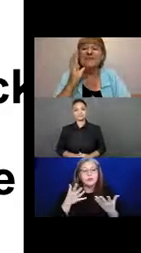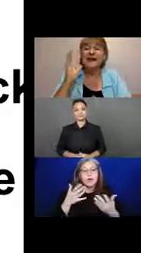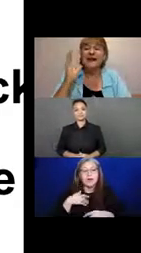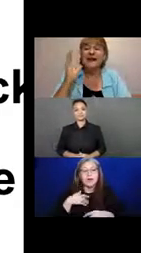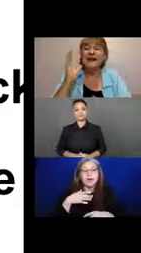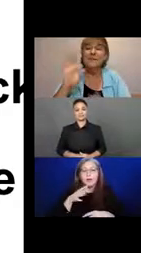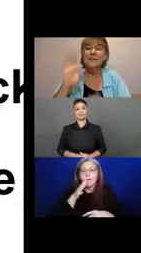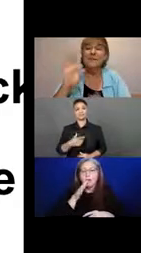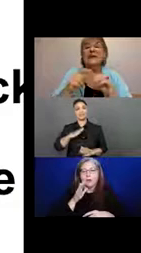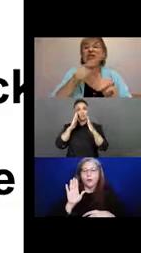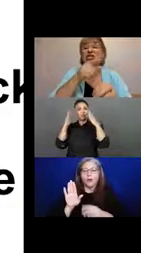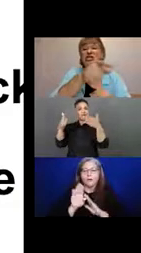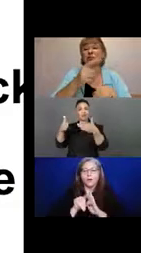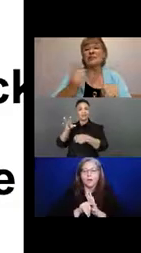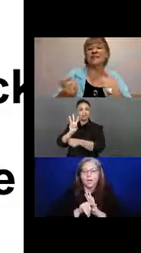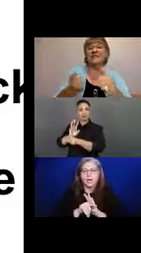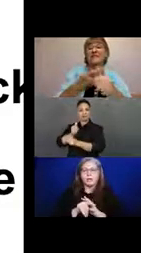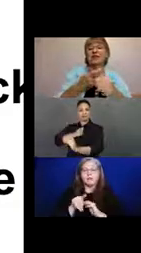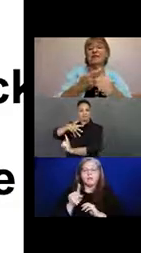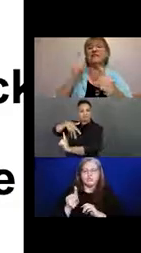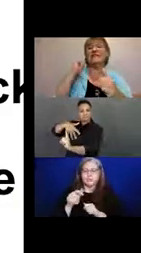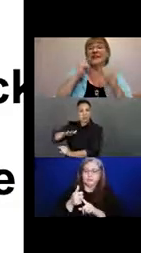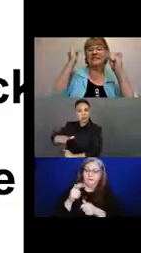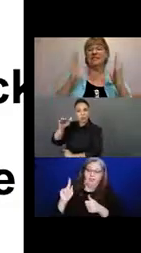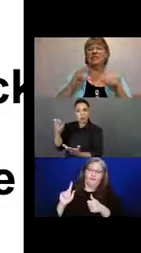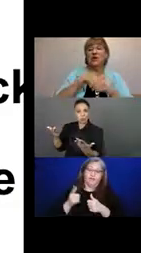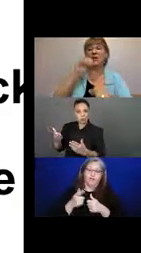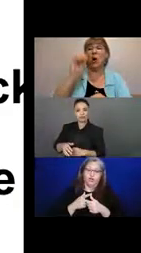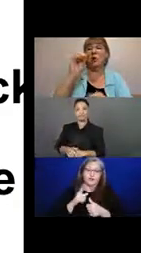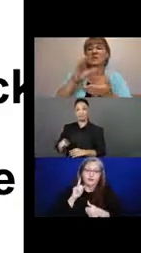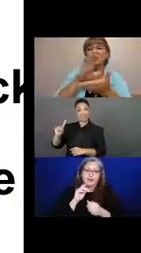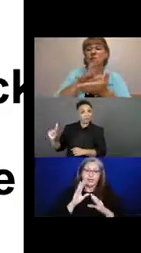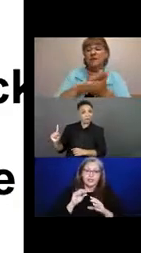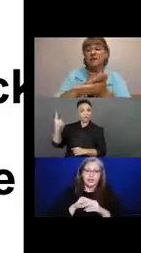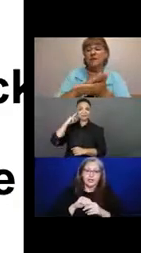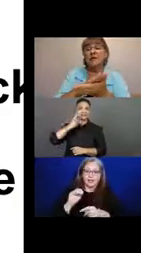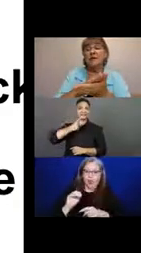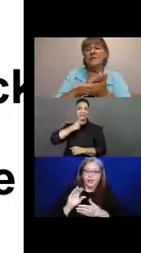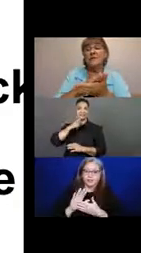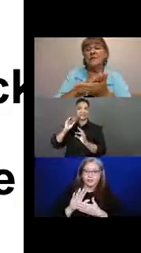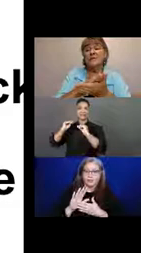mom's background. And she was the first deaf teacher in Oakland schools.